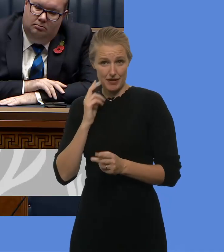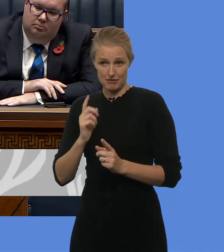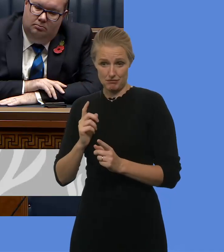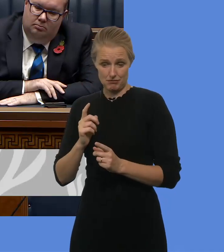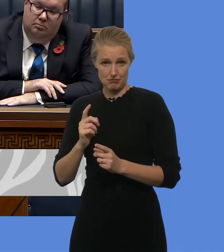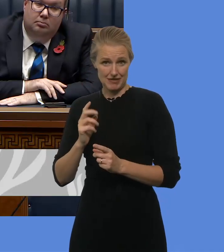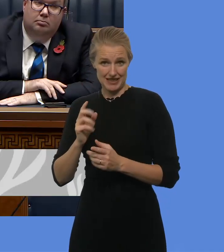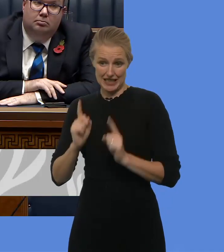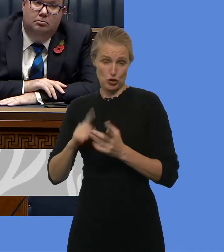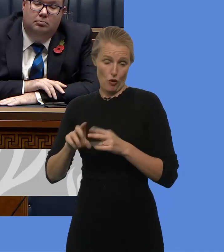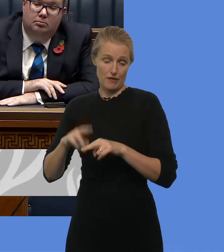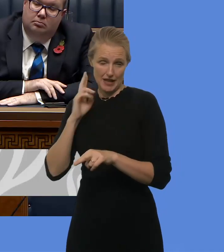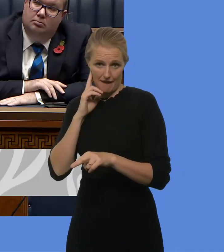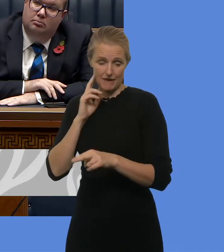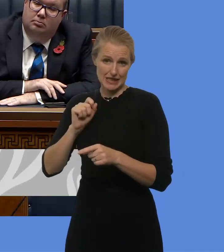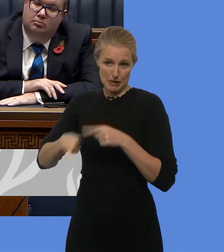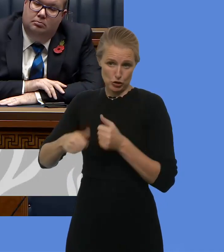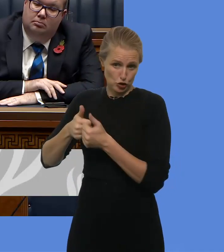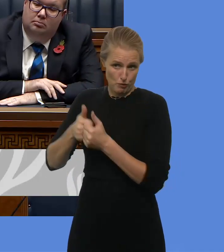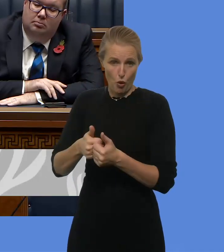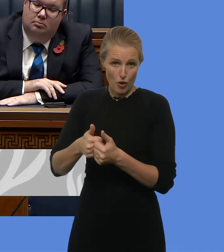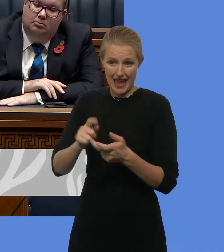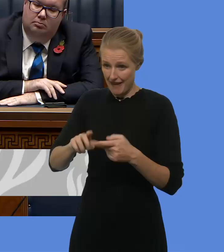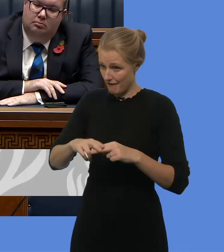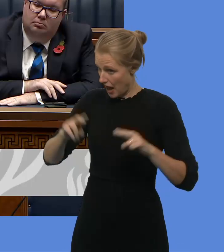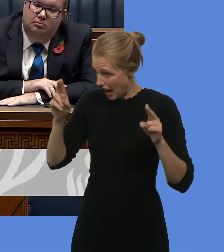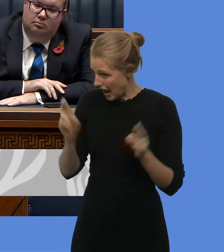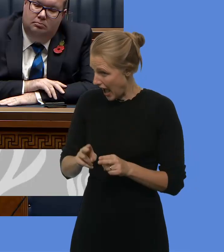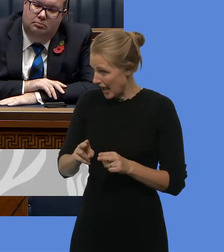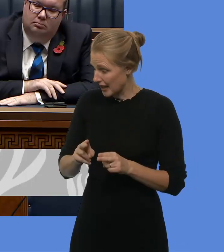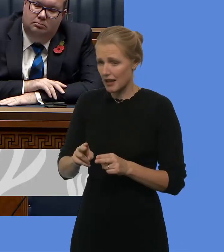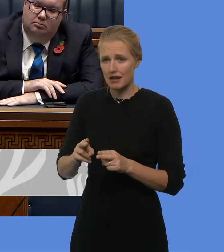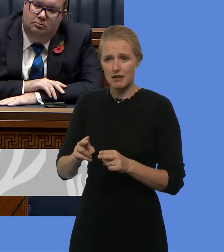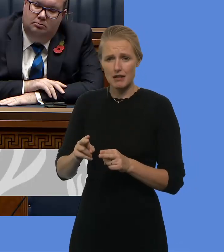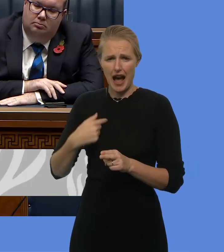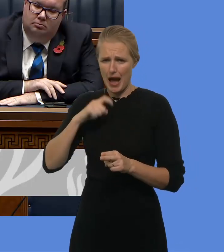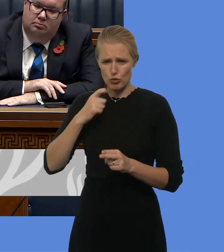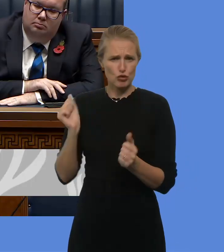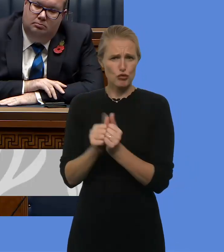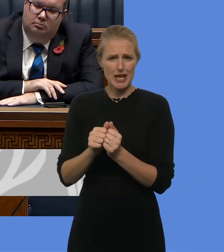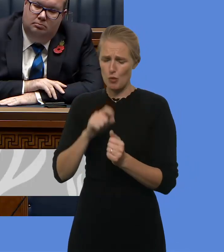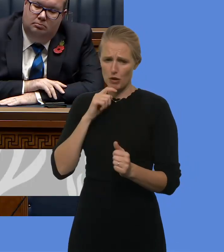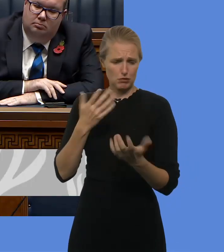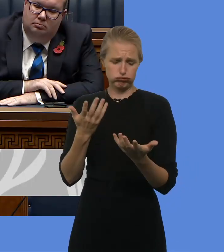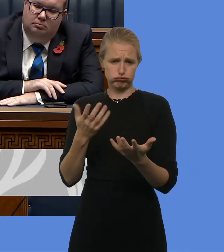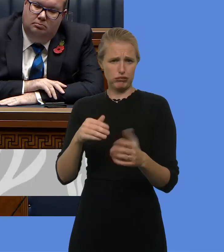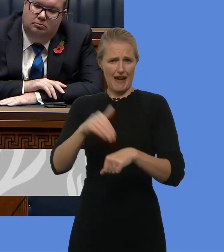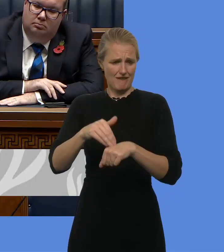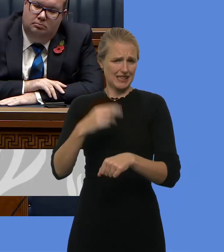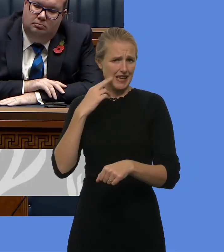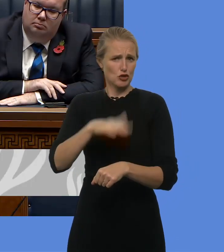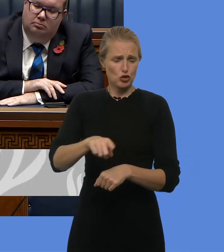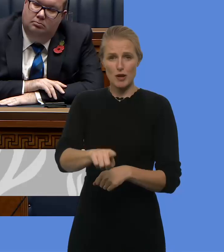on deaf children and their families. So it is of some comfort that every child does have access equal to or better than nationally